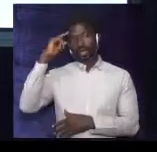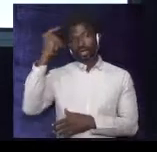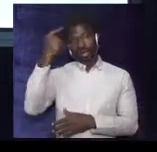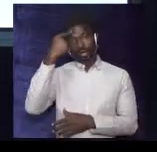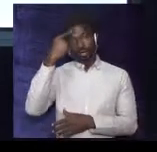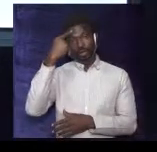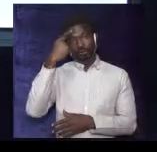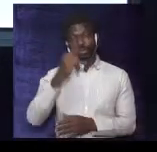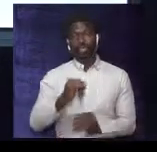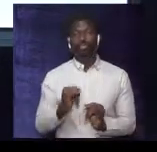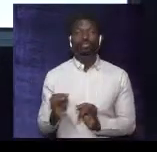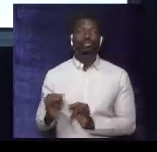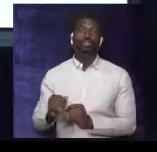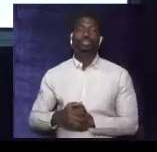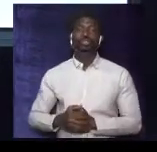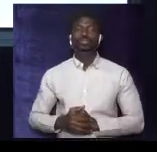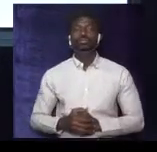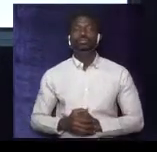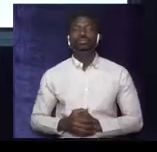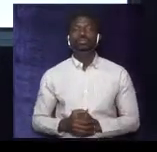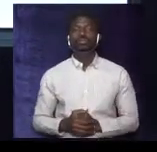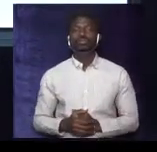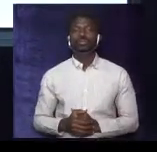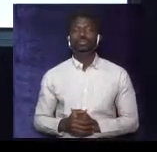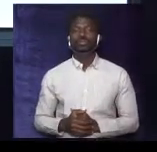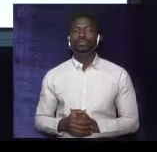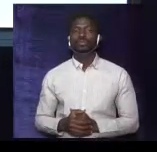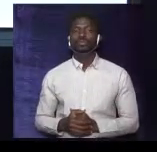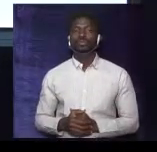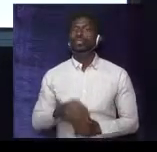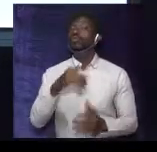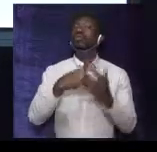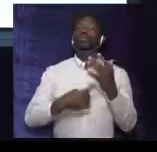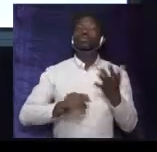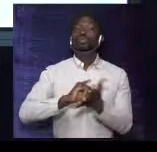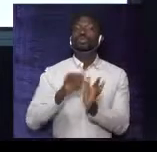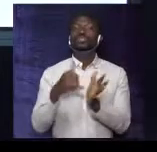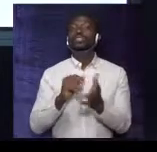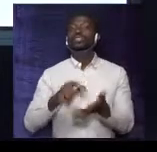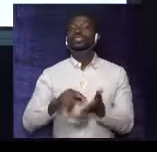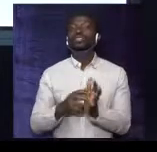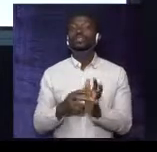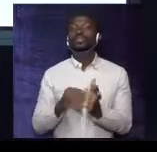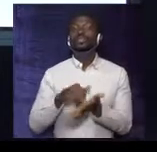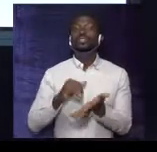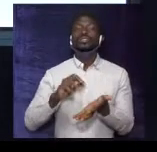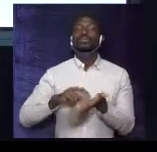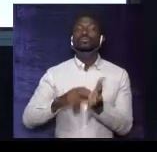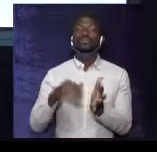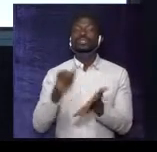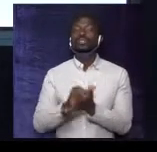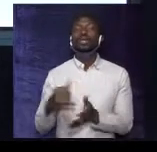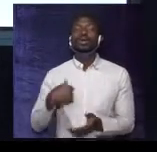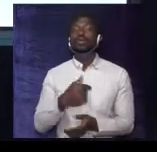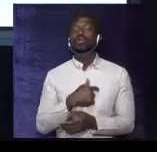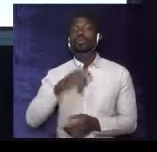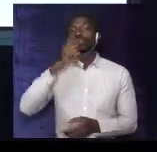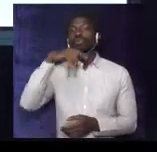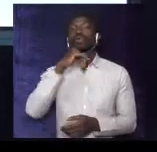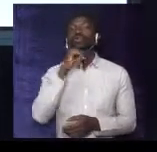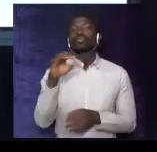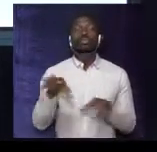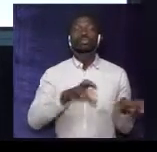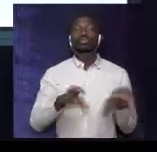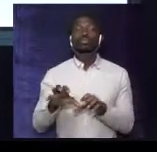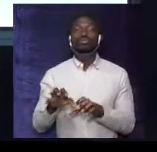directive. We must not go against the government directive. What does it mean? It means